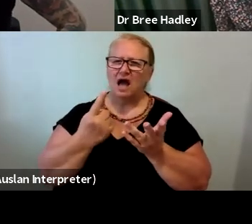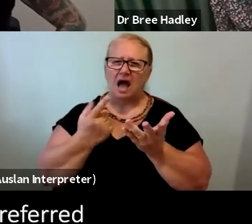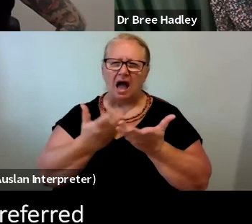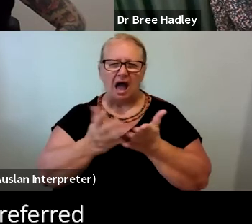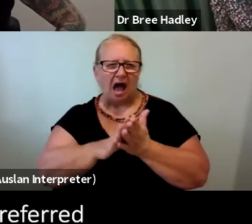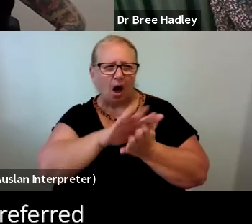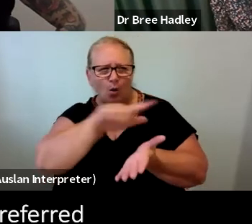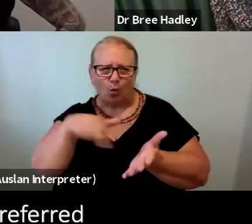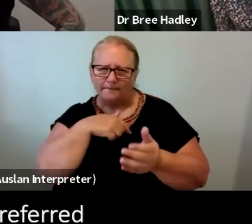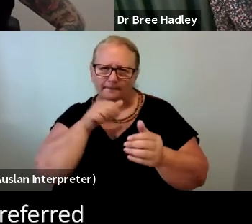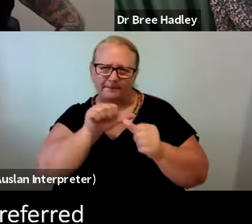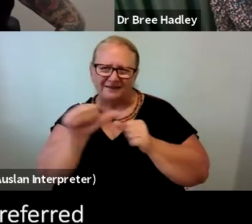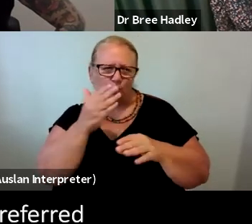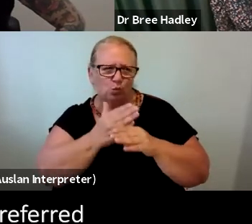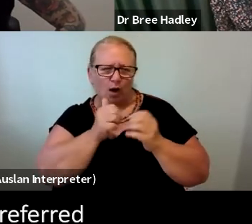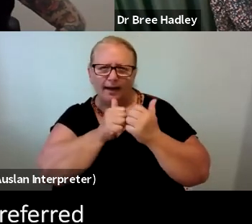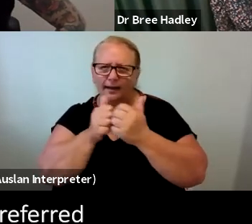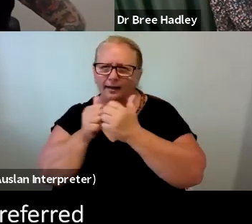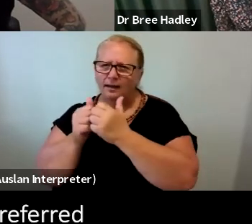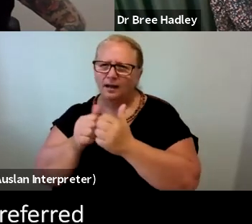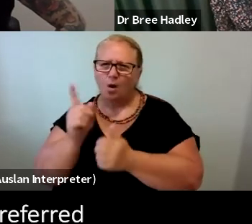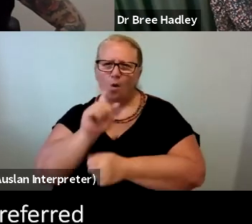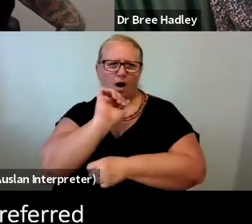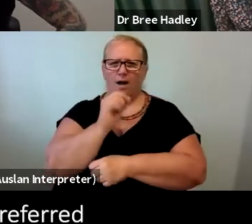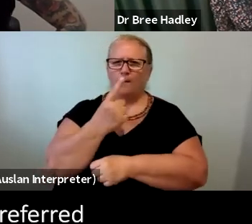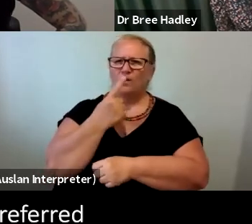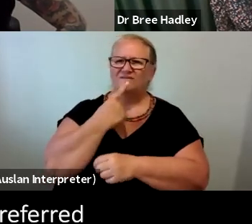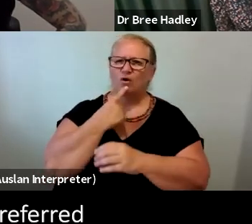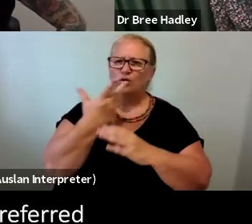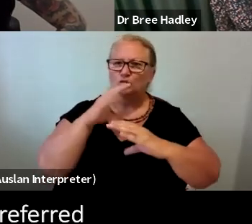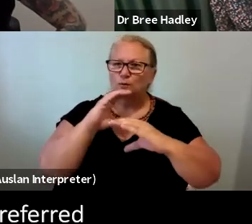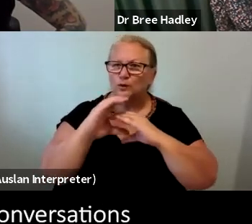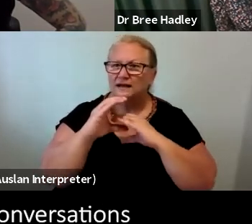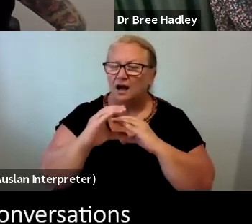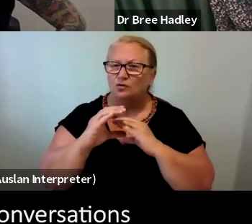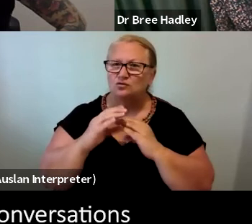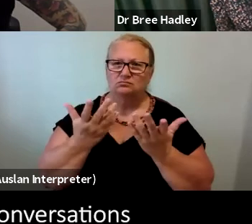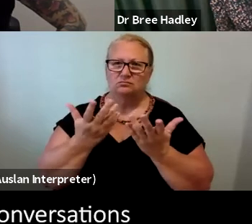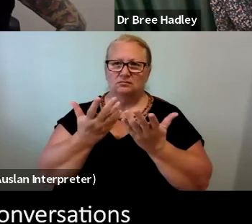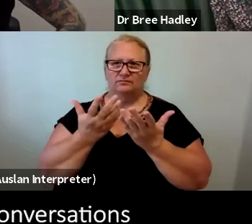work best? What's your preferred method of communication?